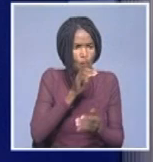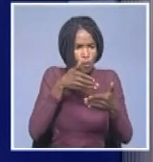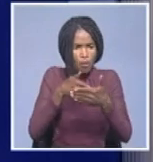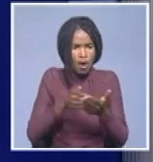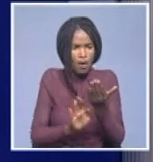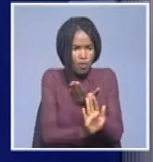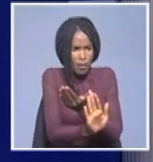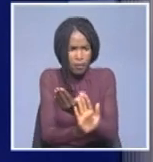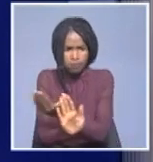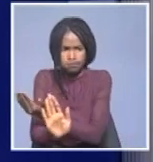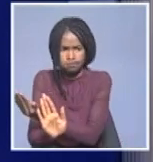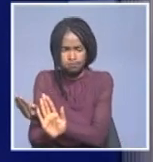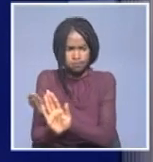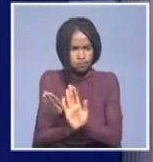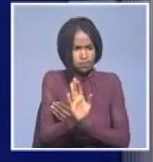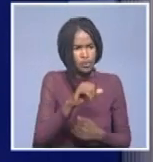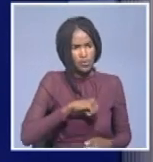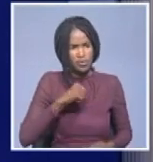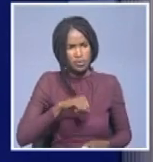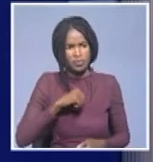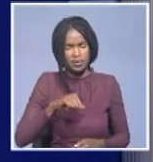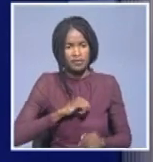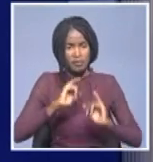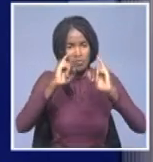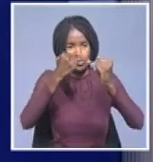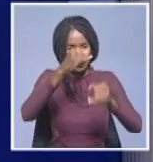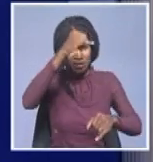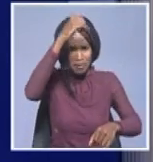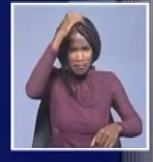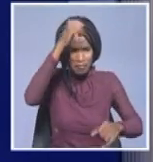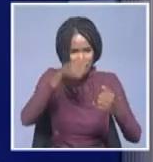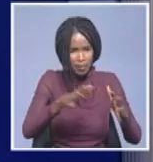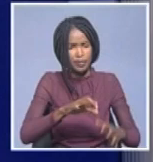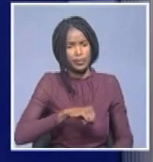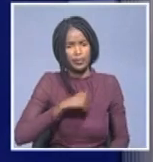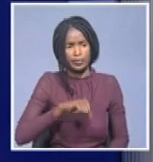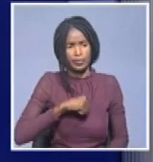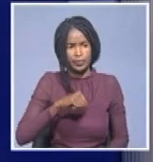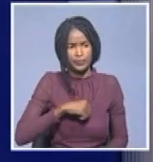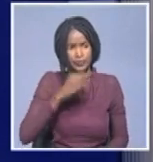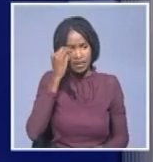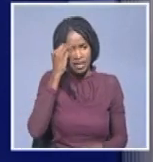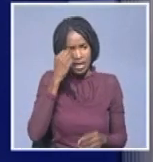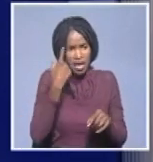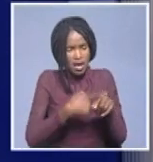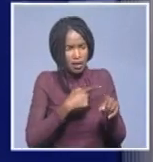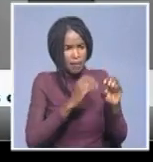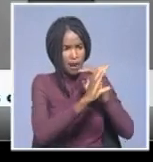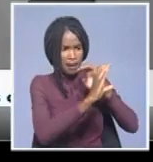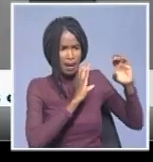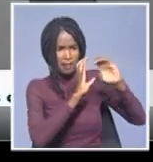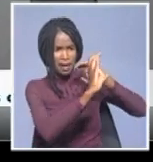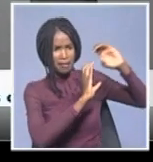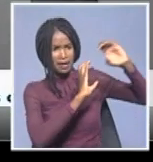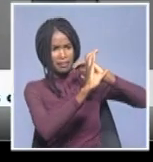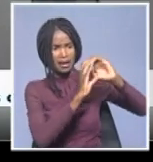contain the disease where it is occurring. Now, my we are in constant contact